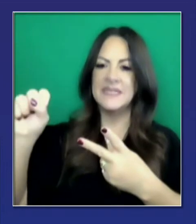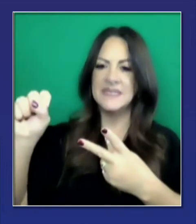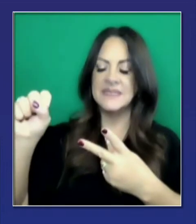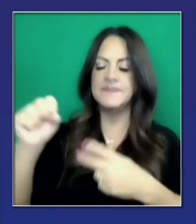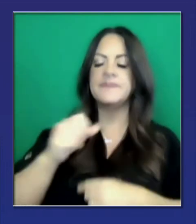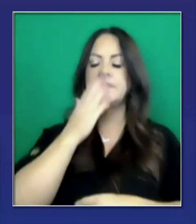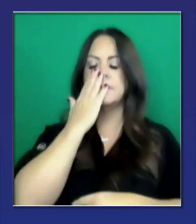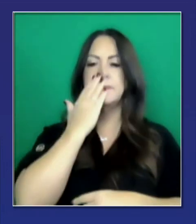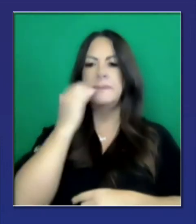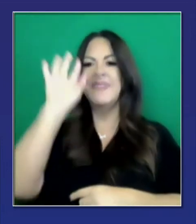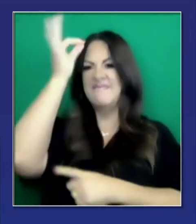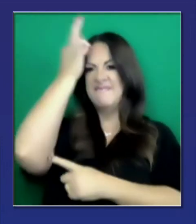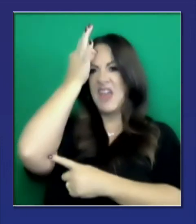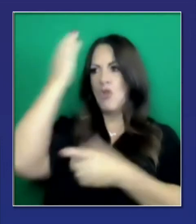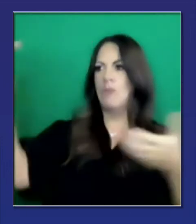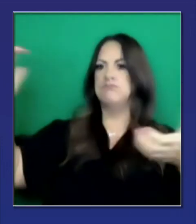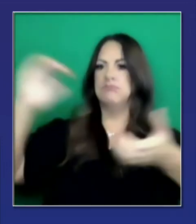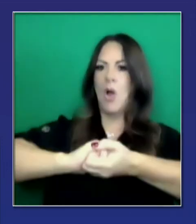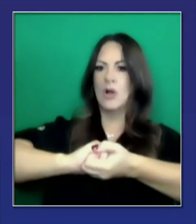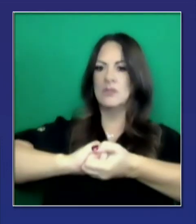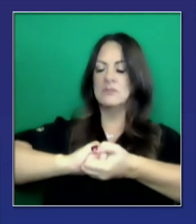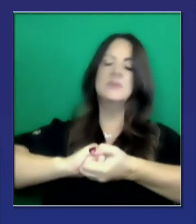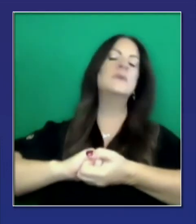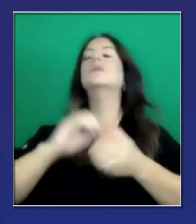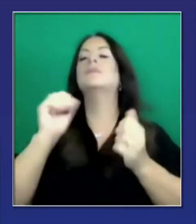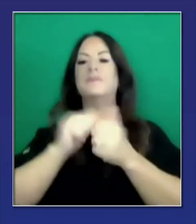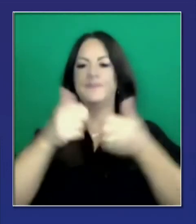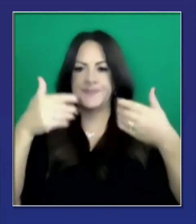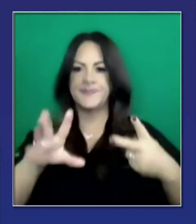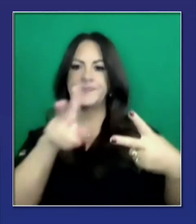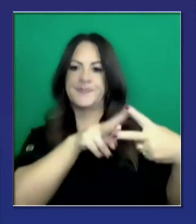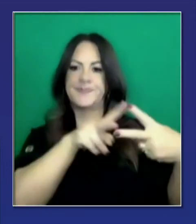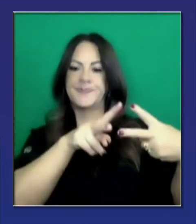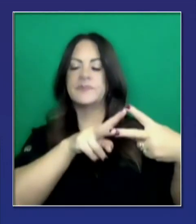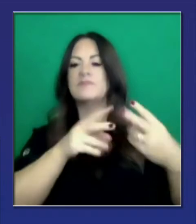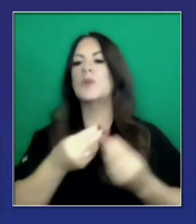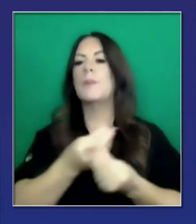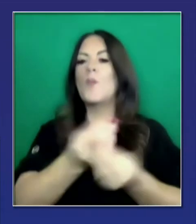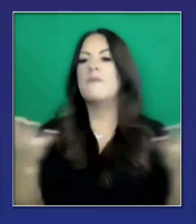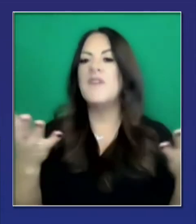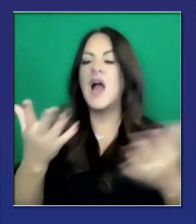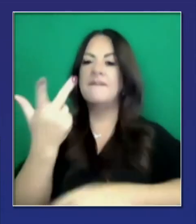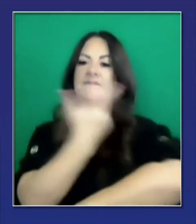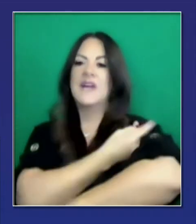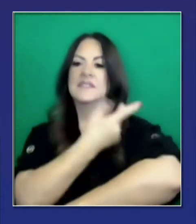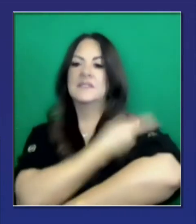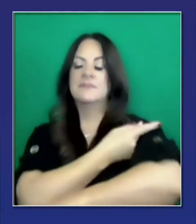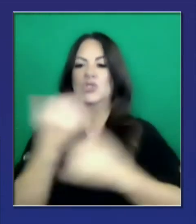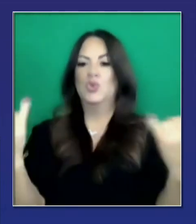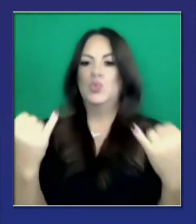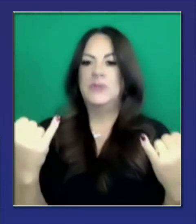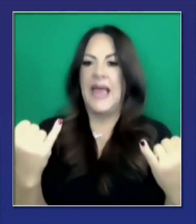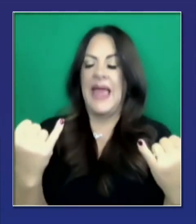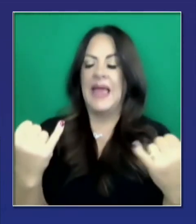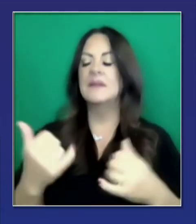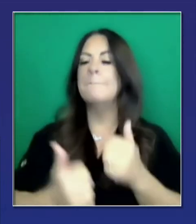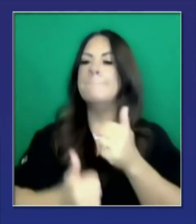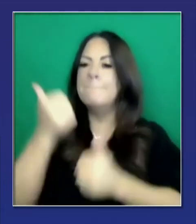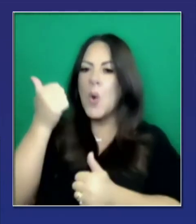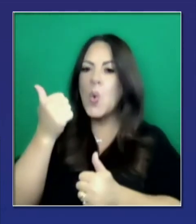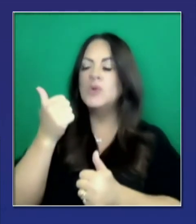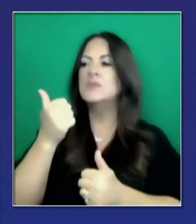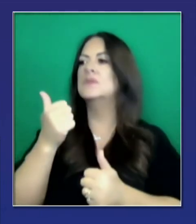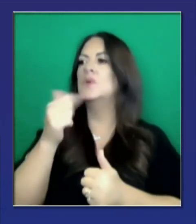federal pharmacy partnership will allow the vaccination beginning today of our most vulnerable Californians, particularly in our